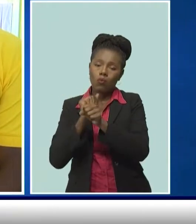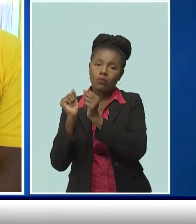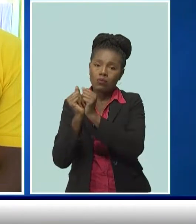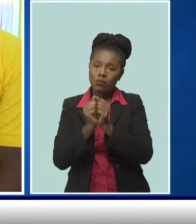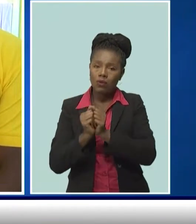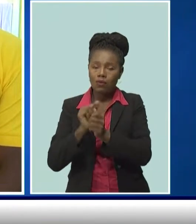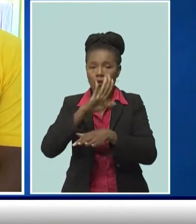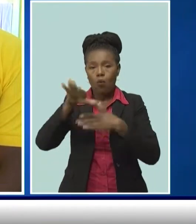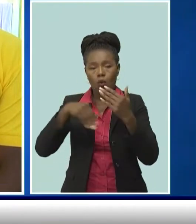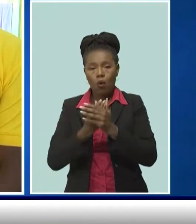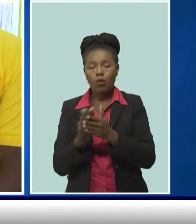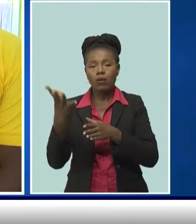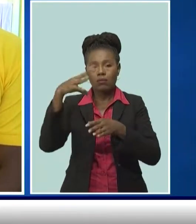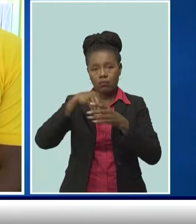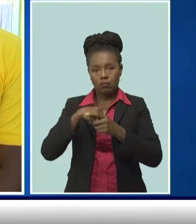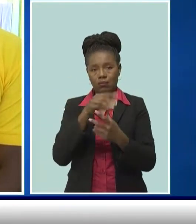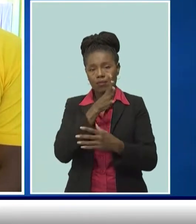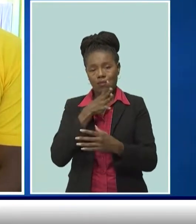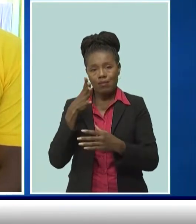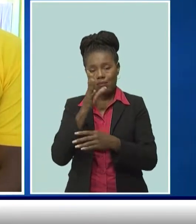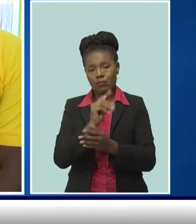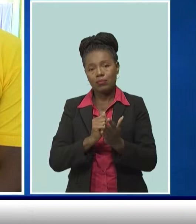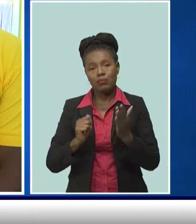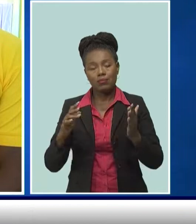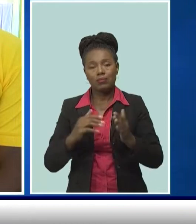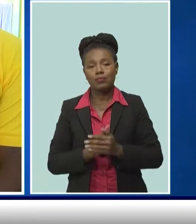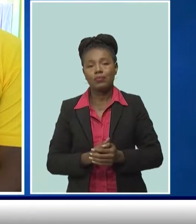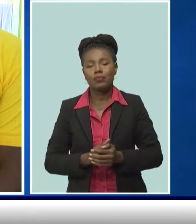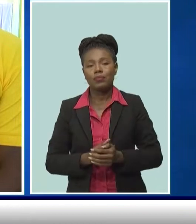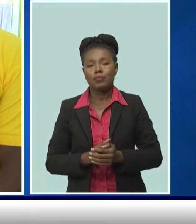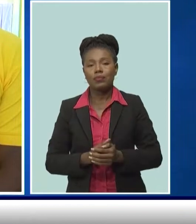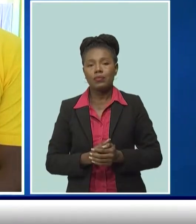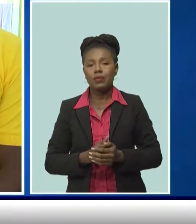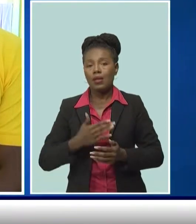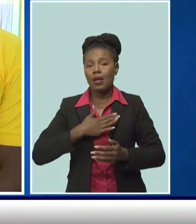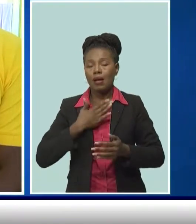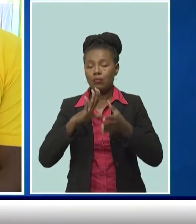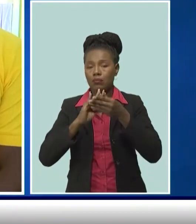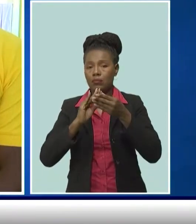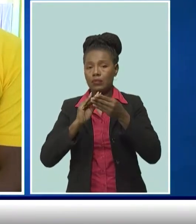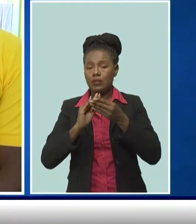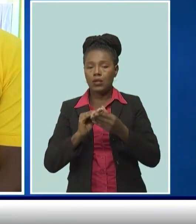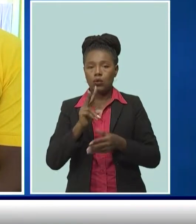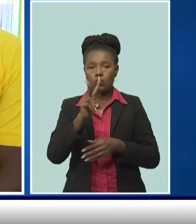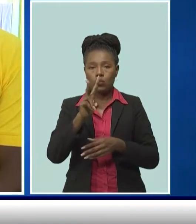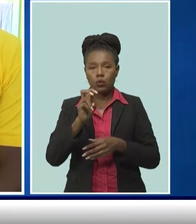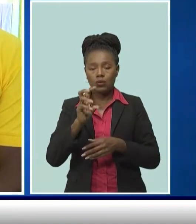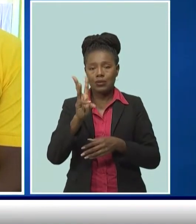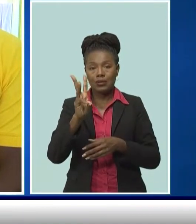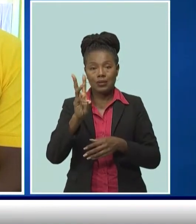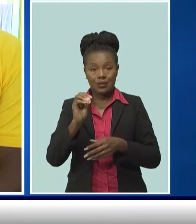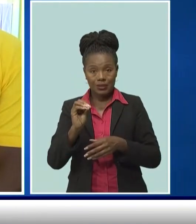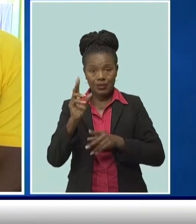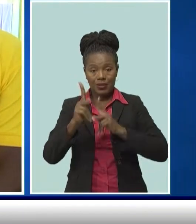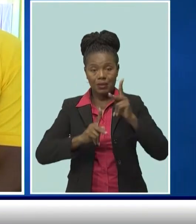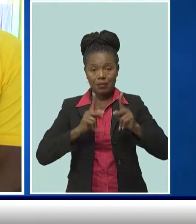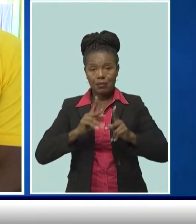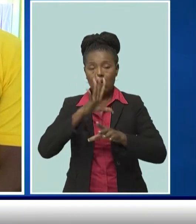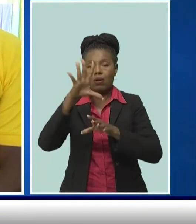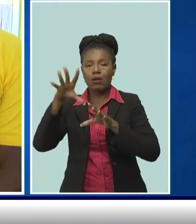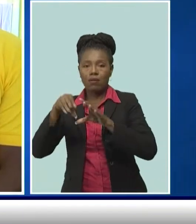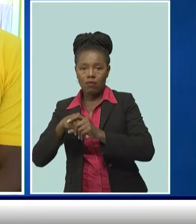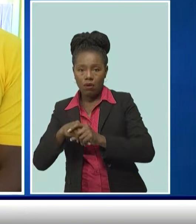in the agricultural sector. I am pleased to note that there are some 260 local exhibitors, plus